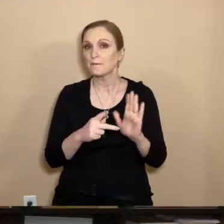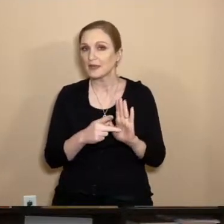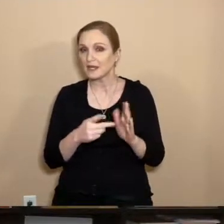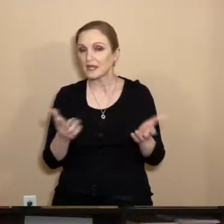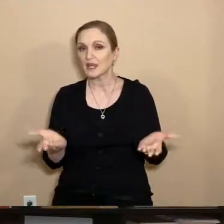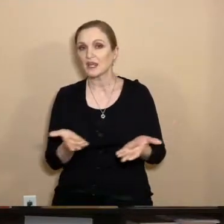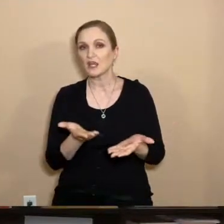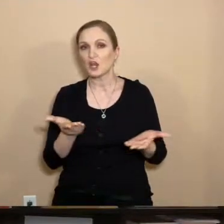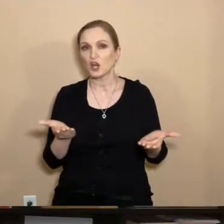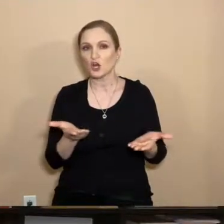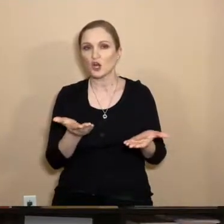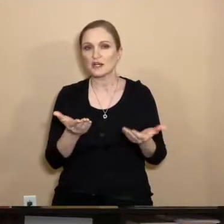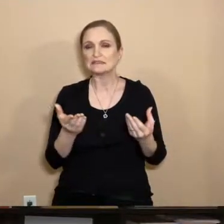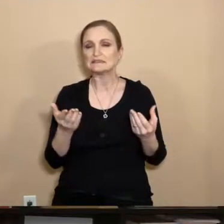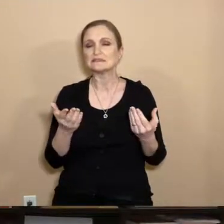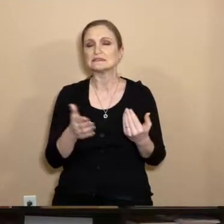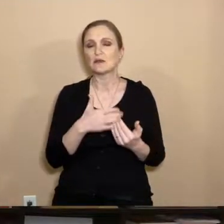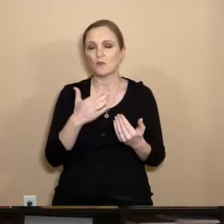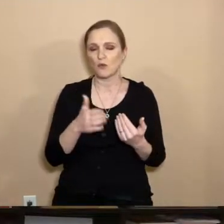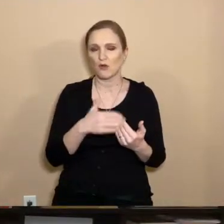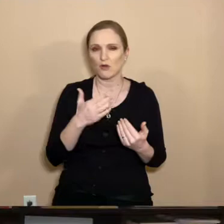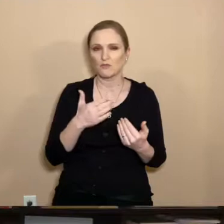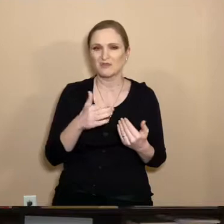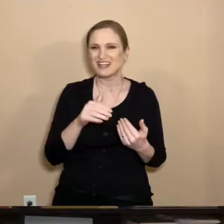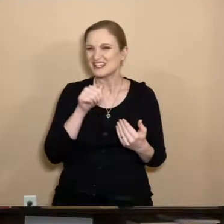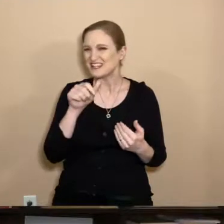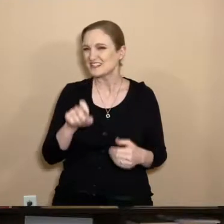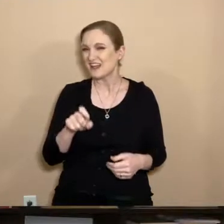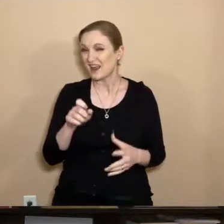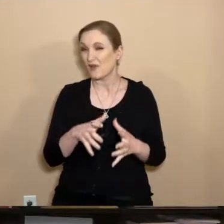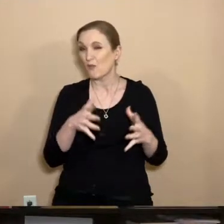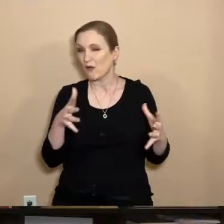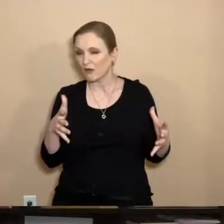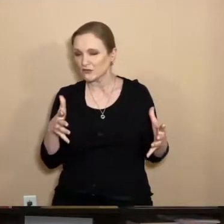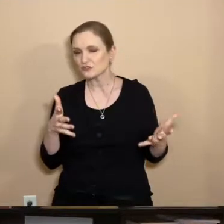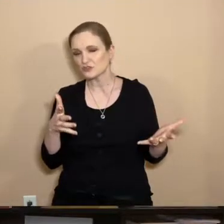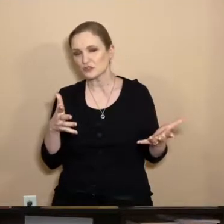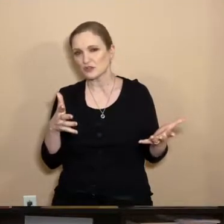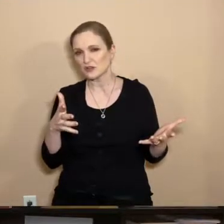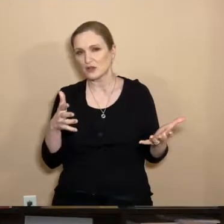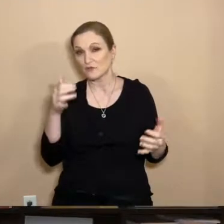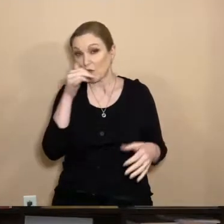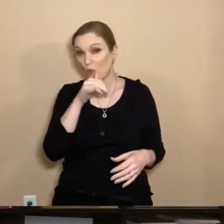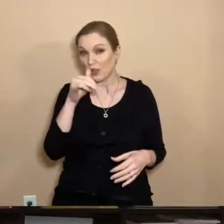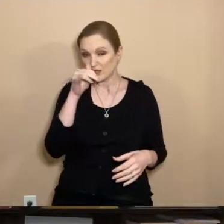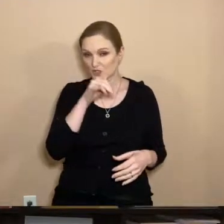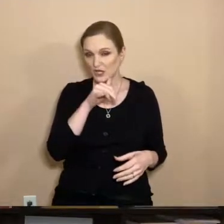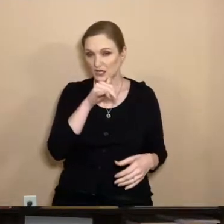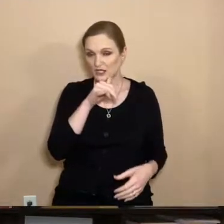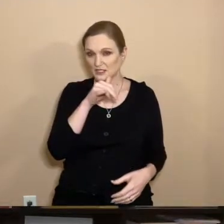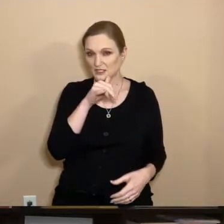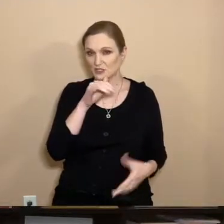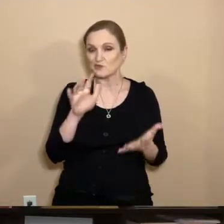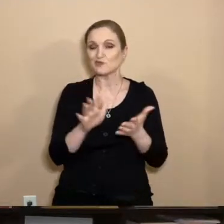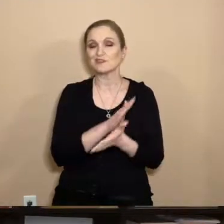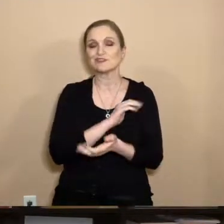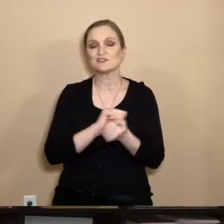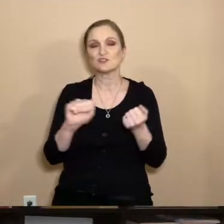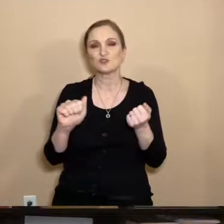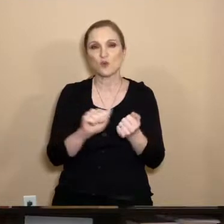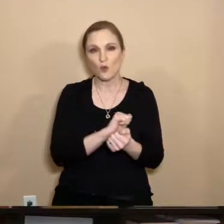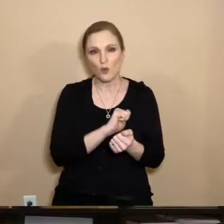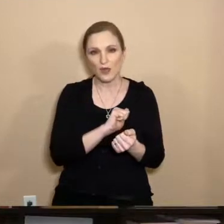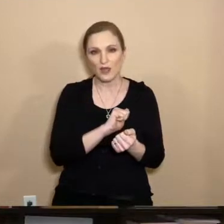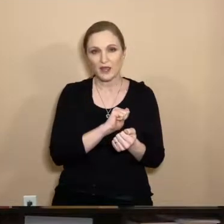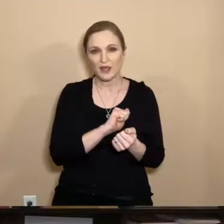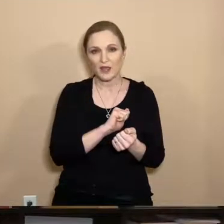here is quite simple, that it doesn't take much. It doesn't take much foolishness to destroy